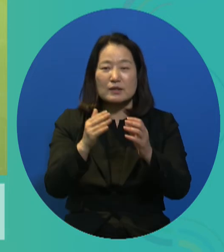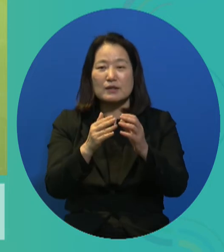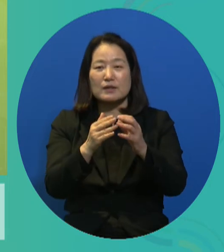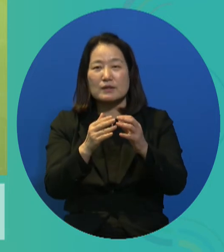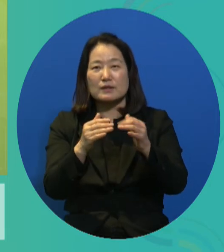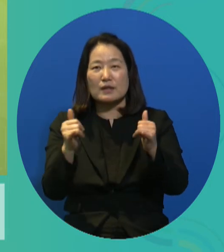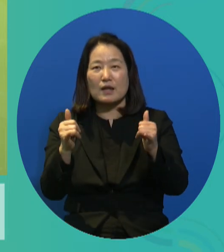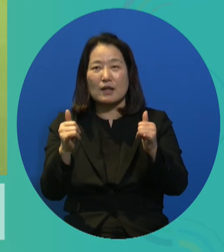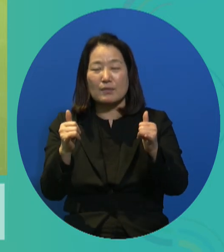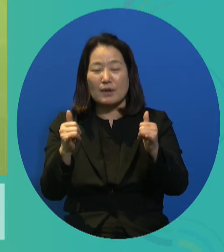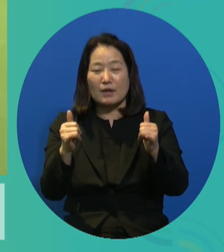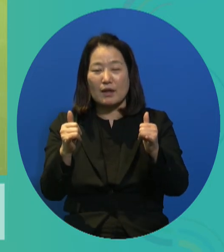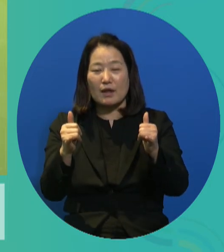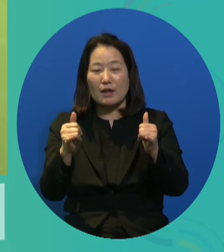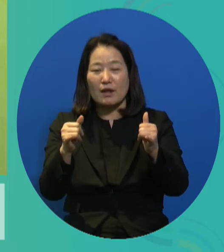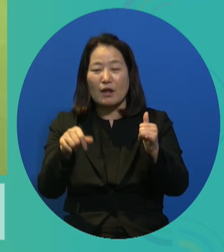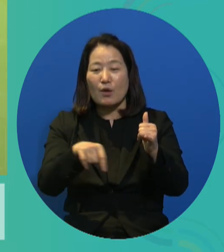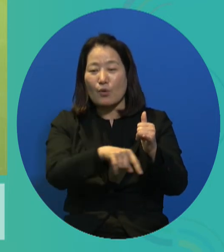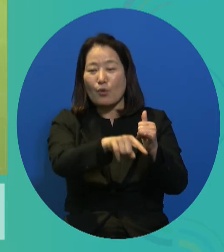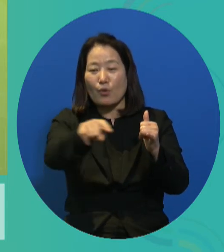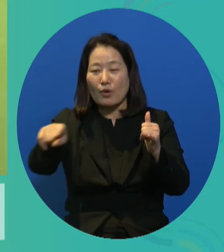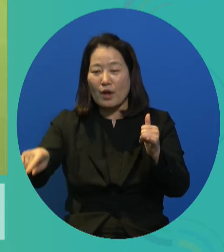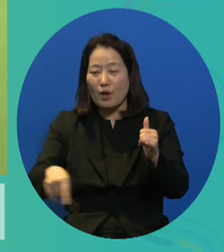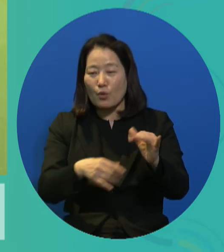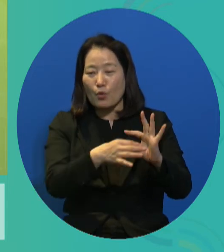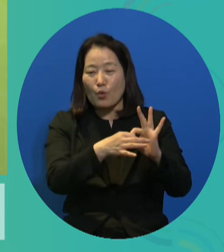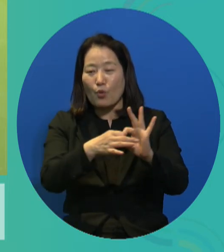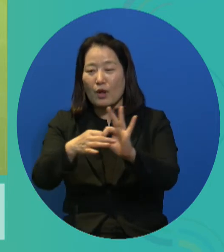The Ministry of Health and Welfare